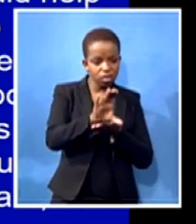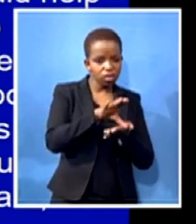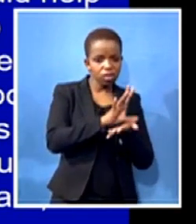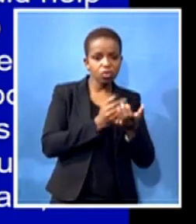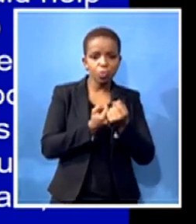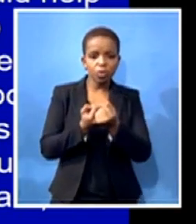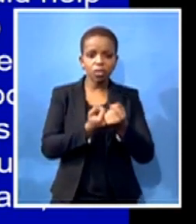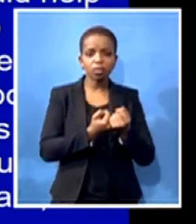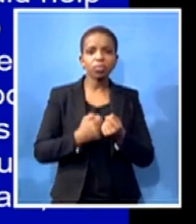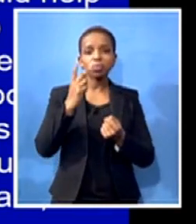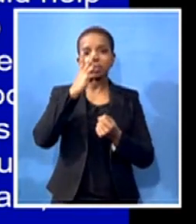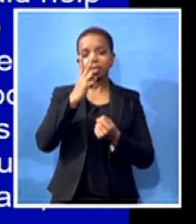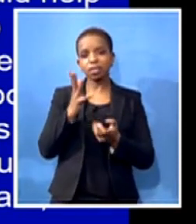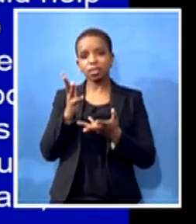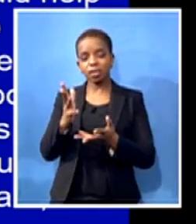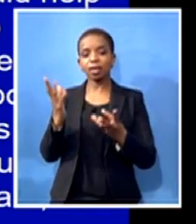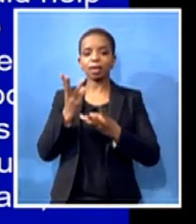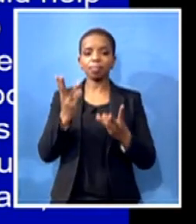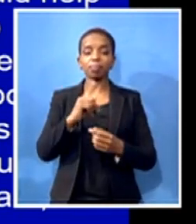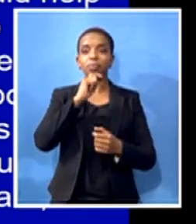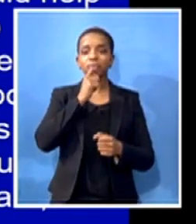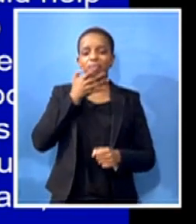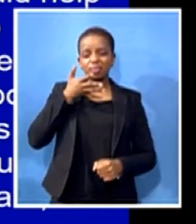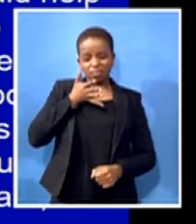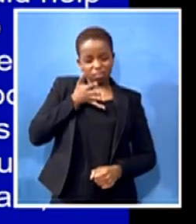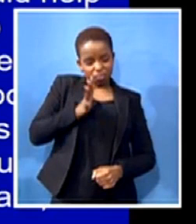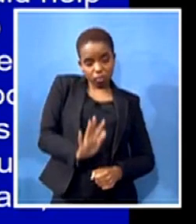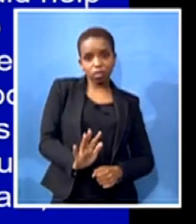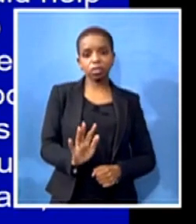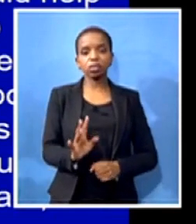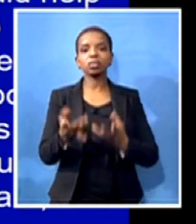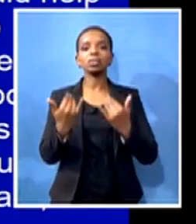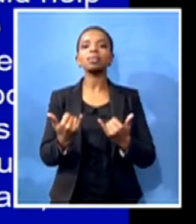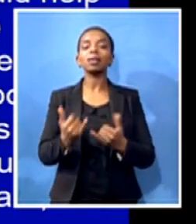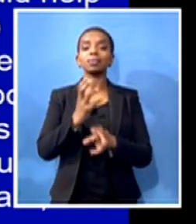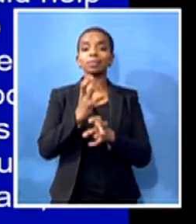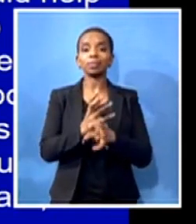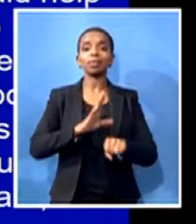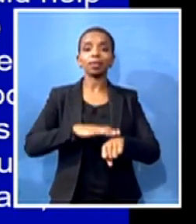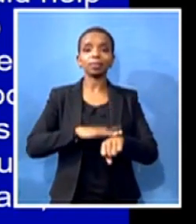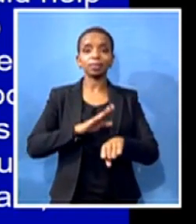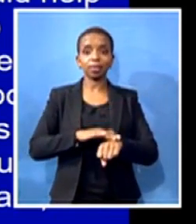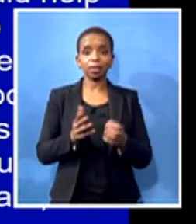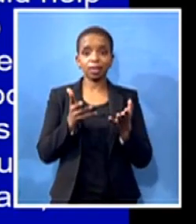it's difficult during this time. Most of us must go to sleep hungry and wake up hungry.